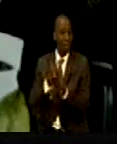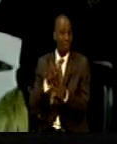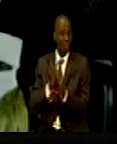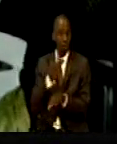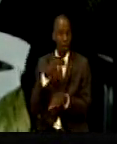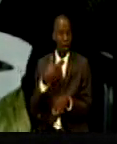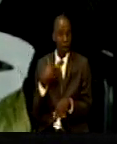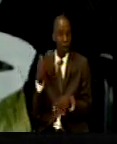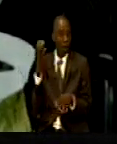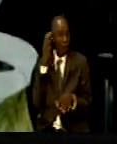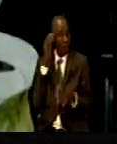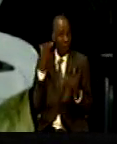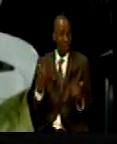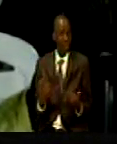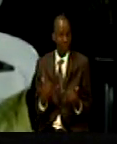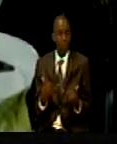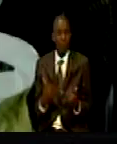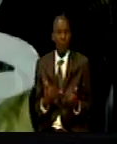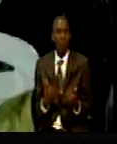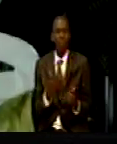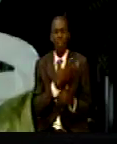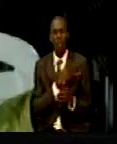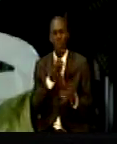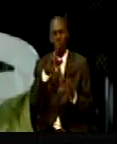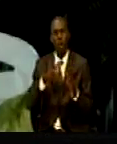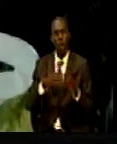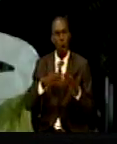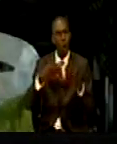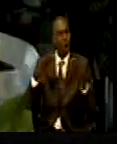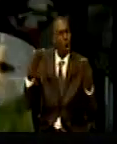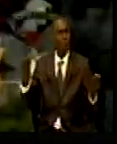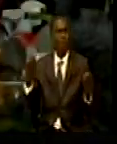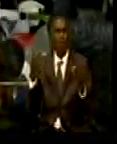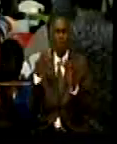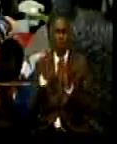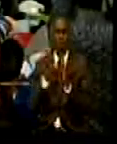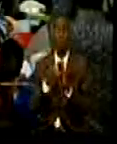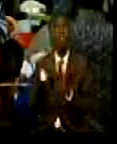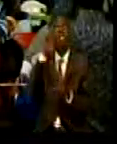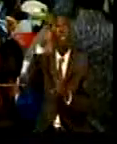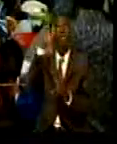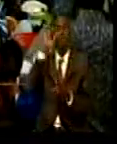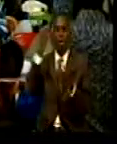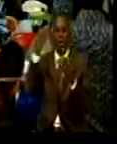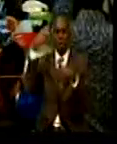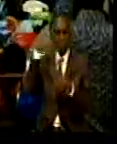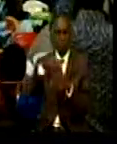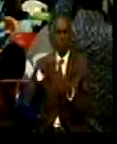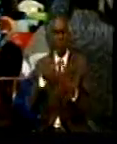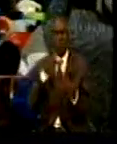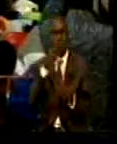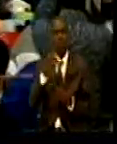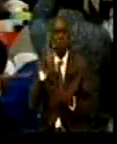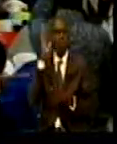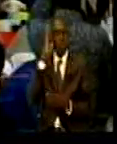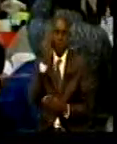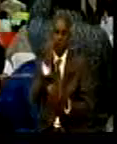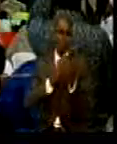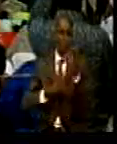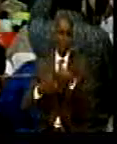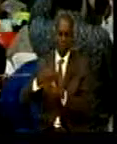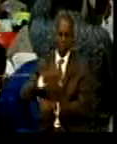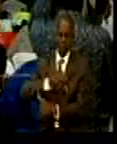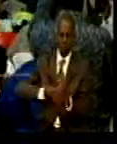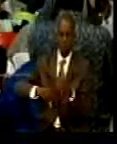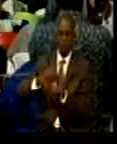my voice and he opens the door, I will come into him. I will sup with him, fellowship with him. I